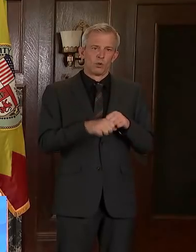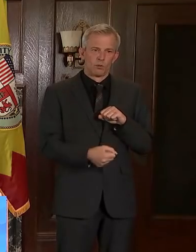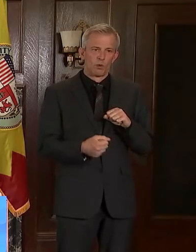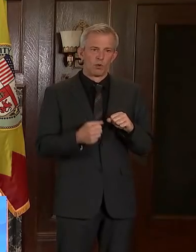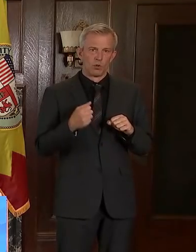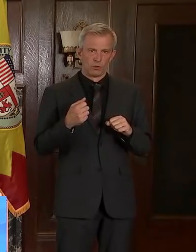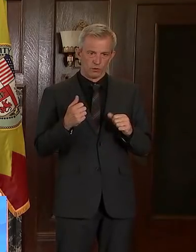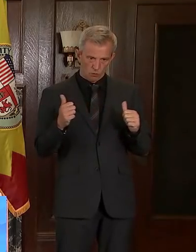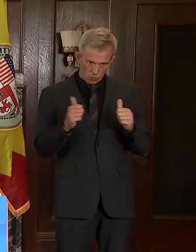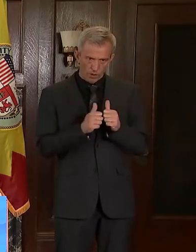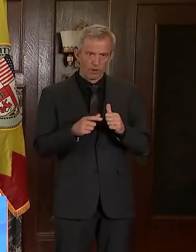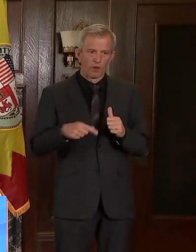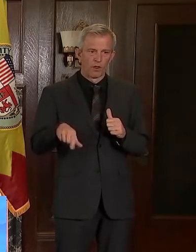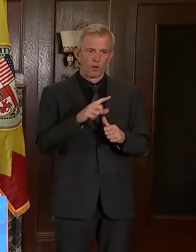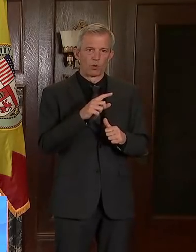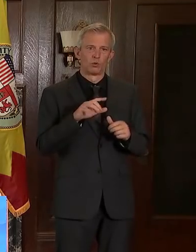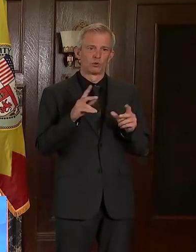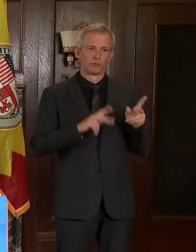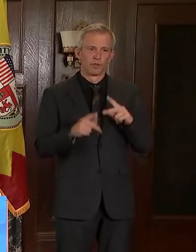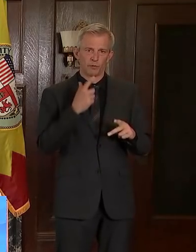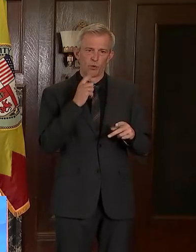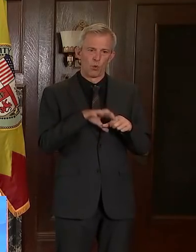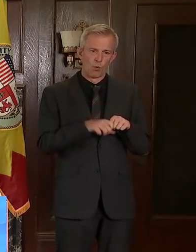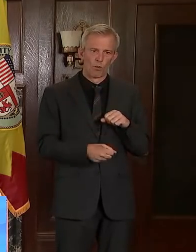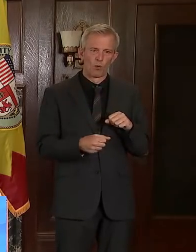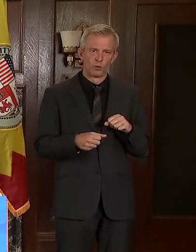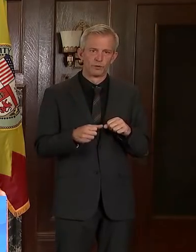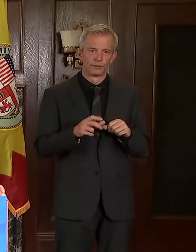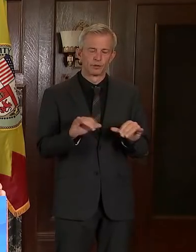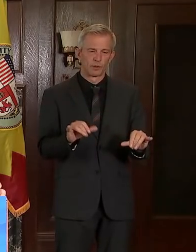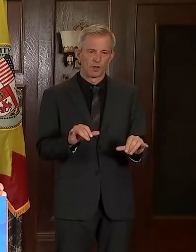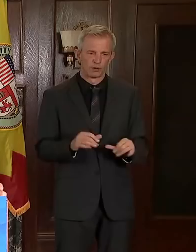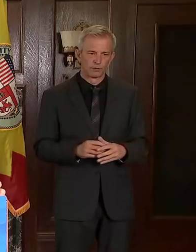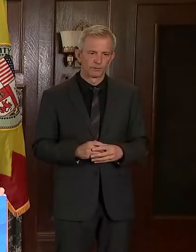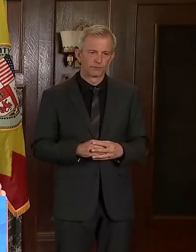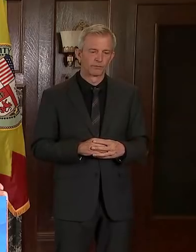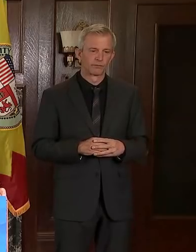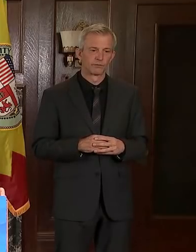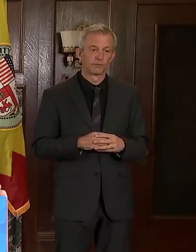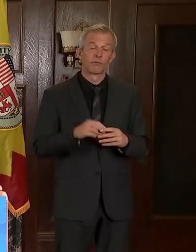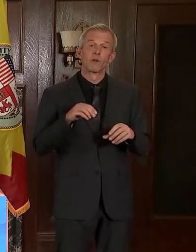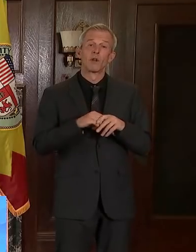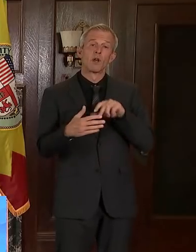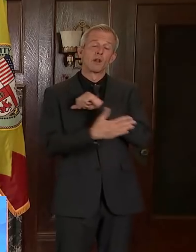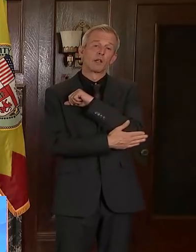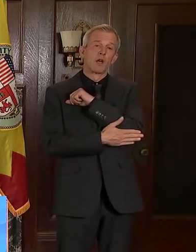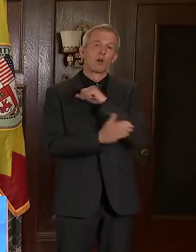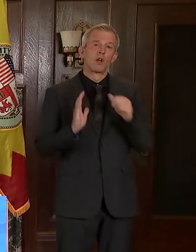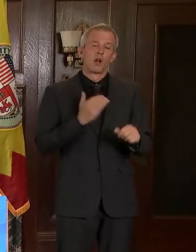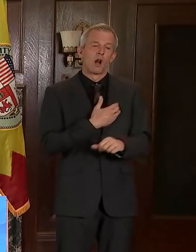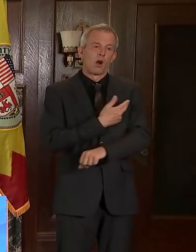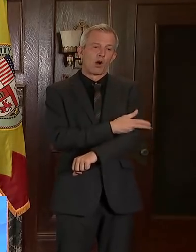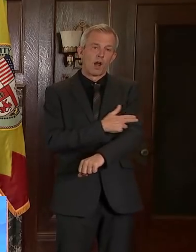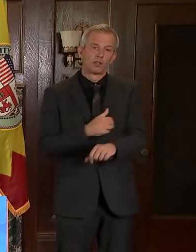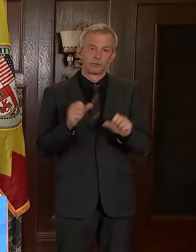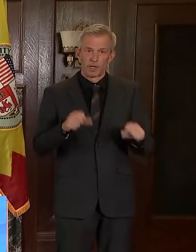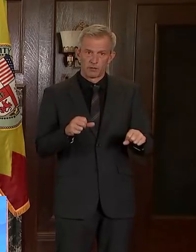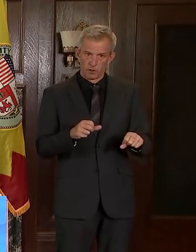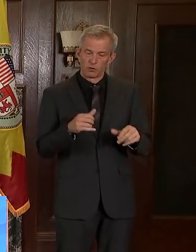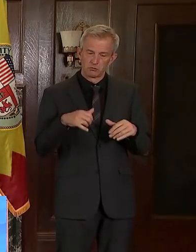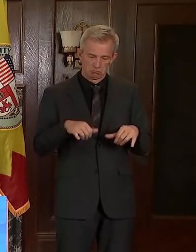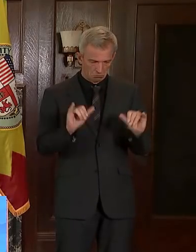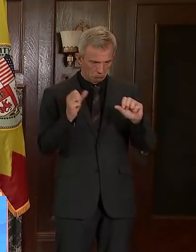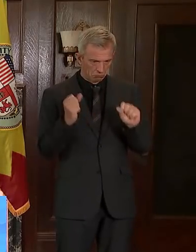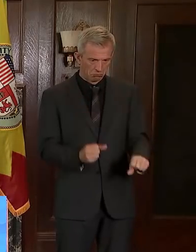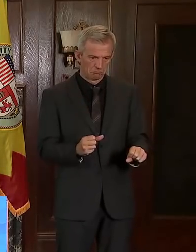mourning their loved ones. Across the county, our hospital capacity remains strong. In our general emergency